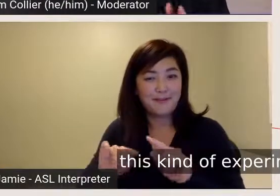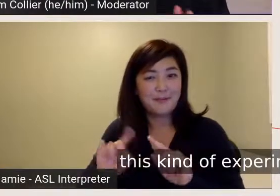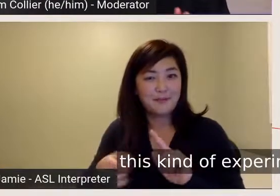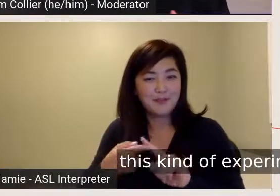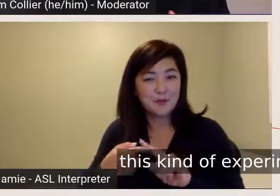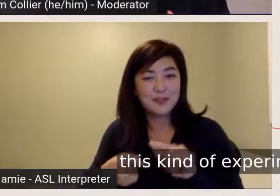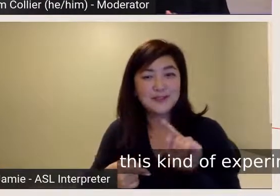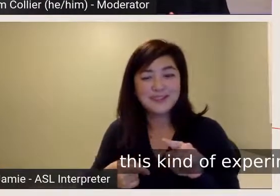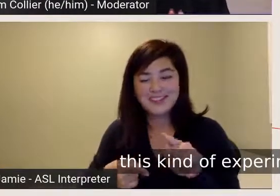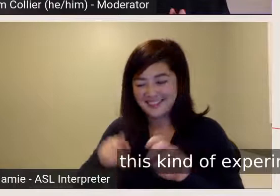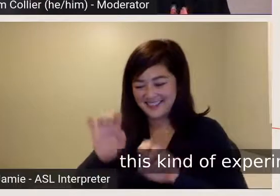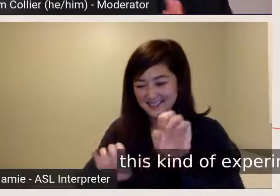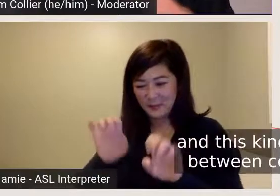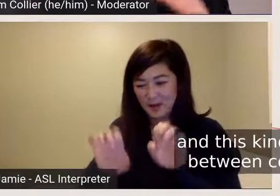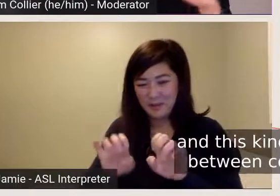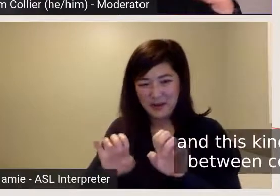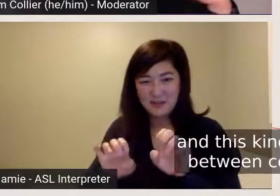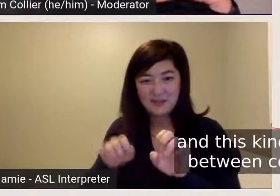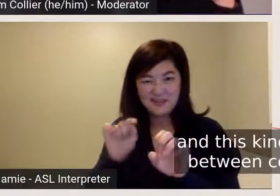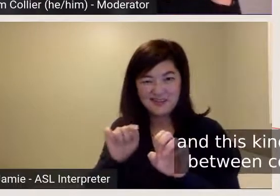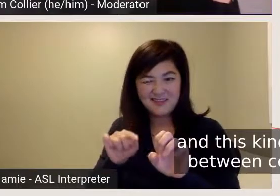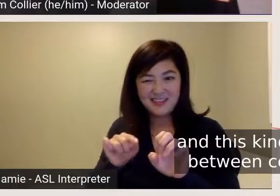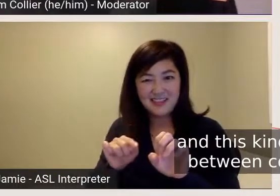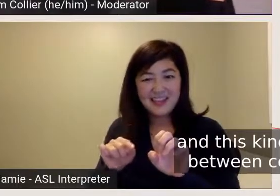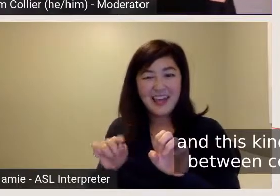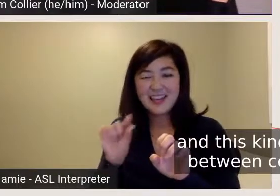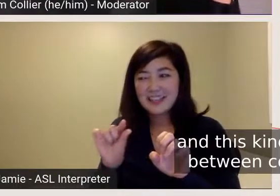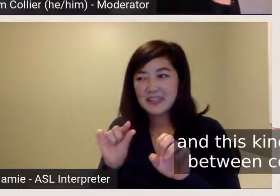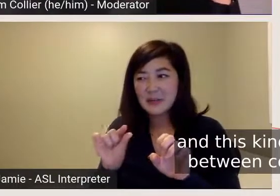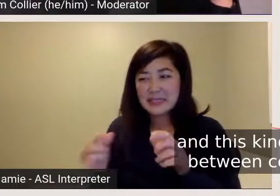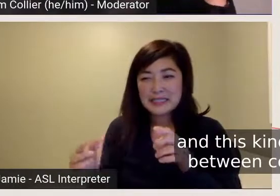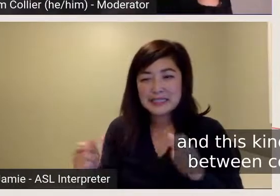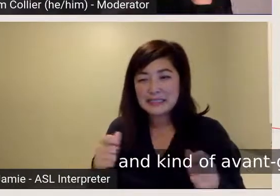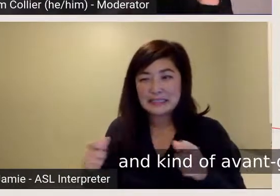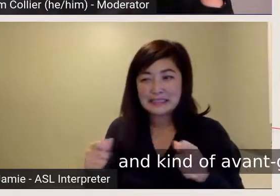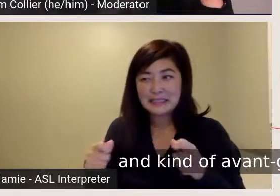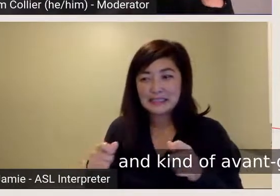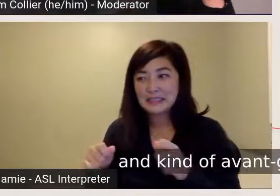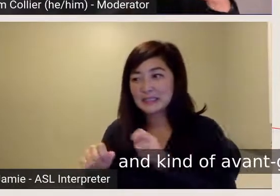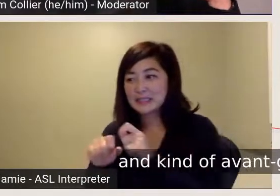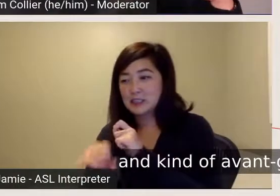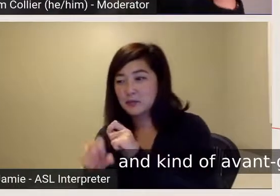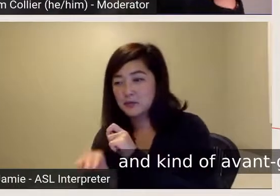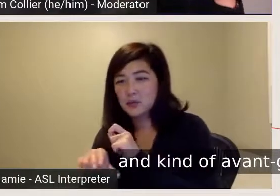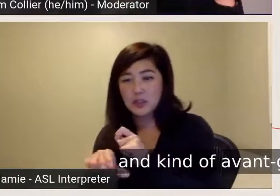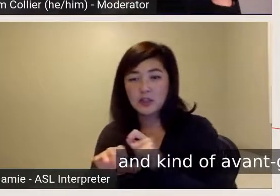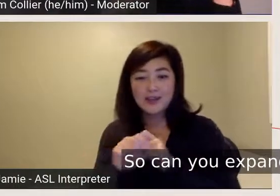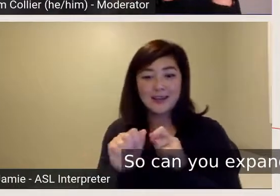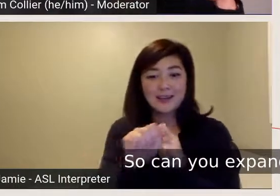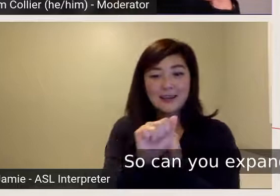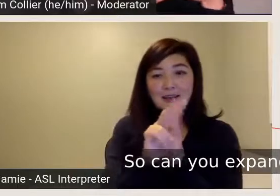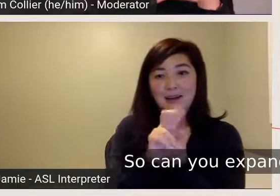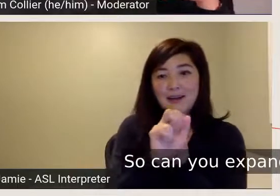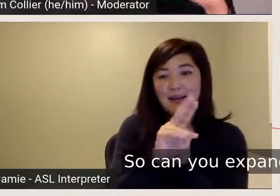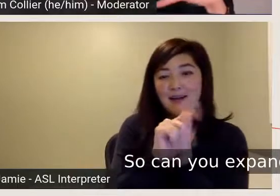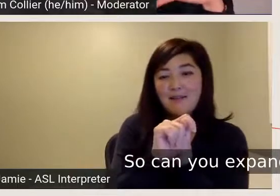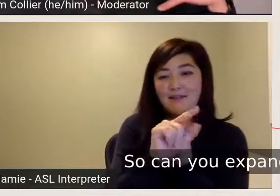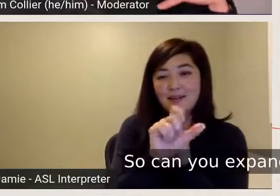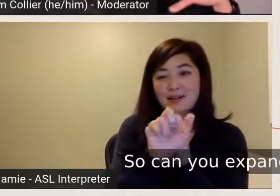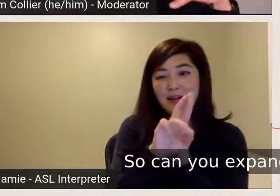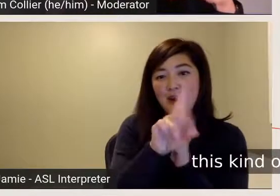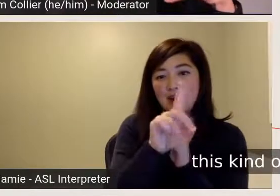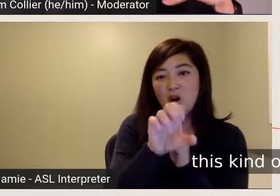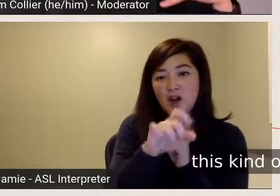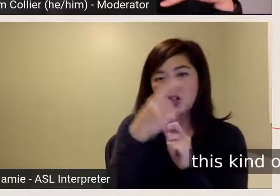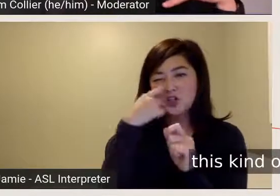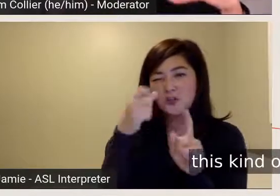kind of experimental vocabulary and this kind of tension between a commercial and kind of avant-garde approaches. So, can you expand a little